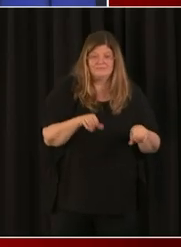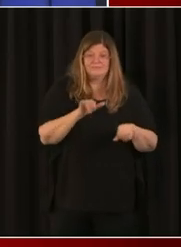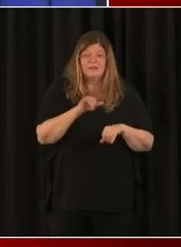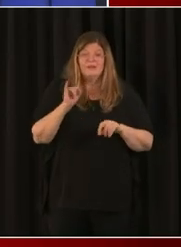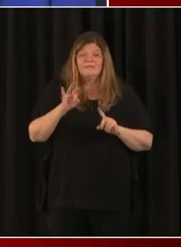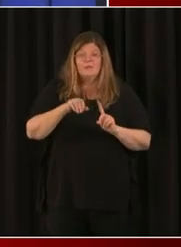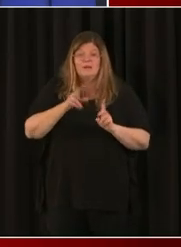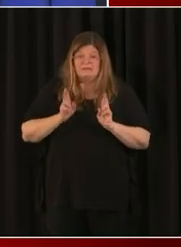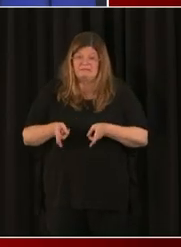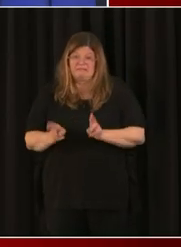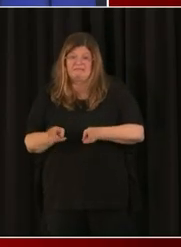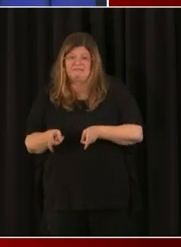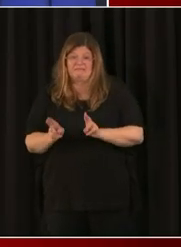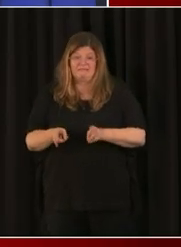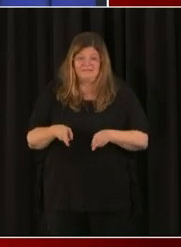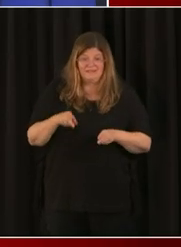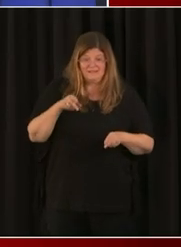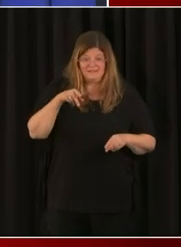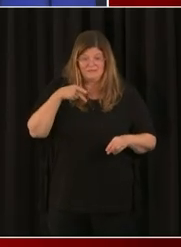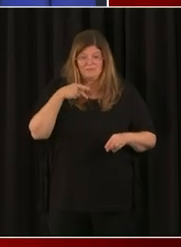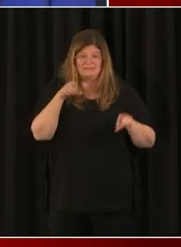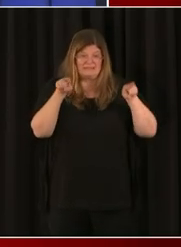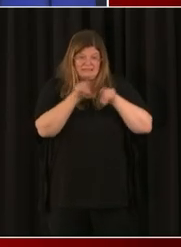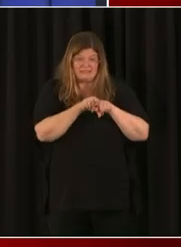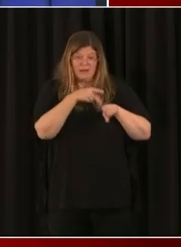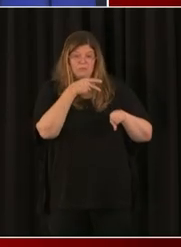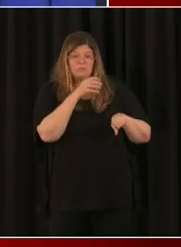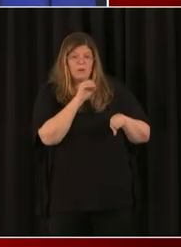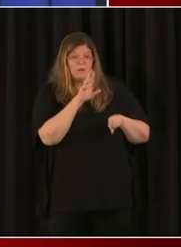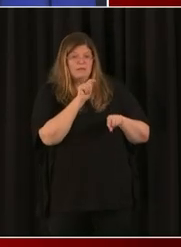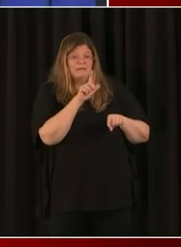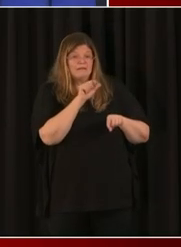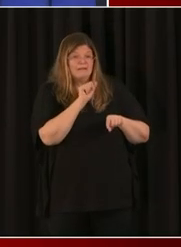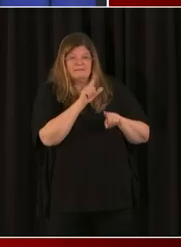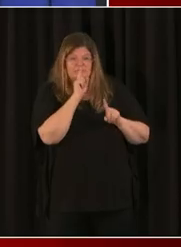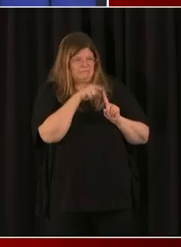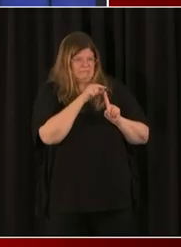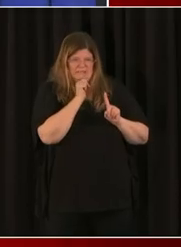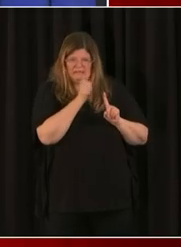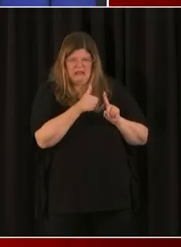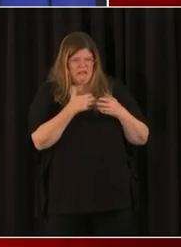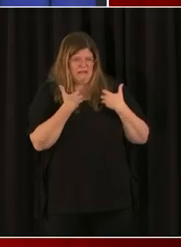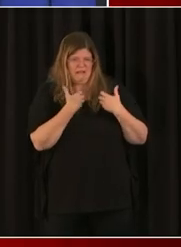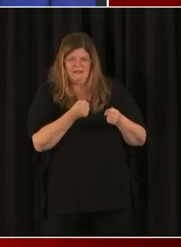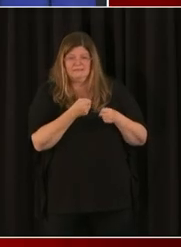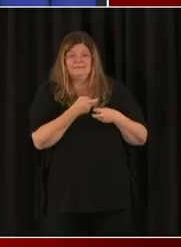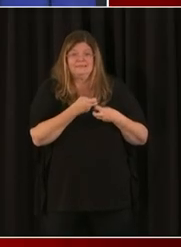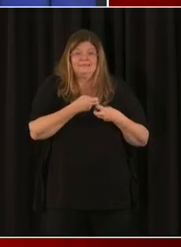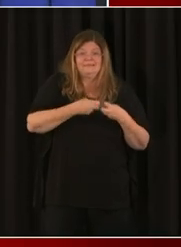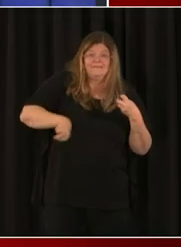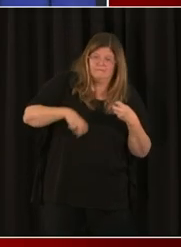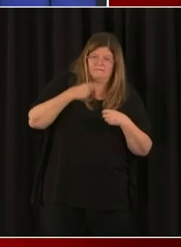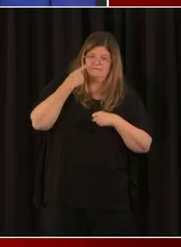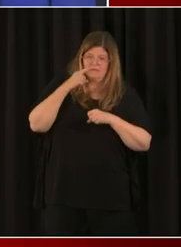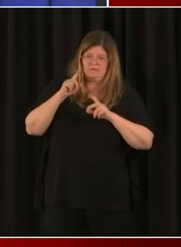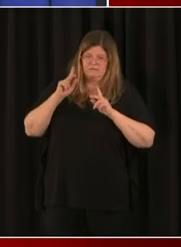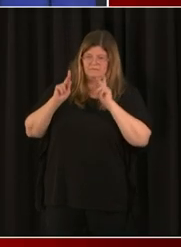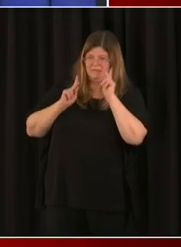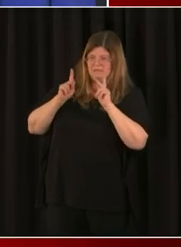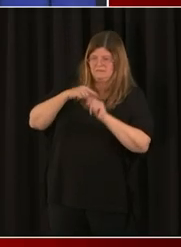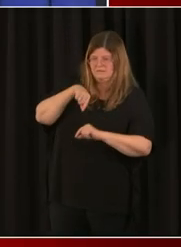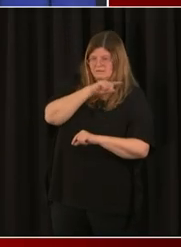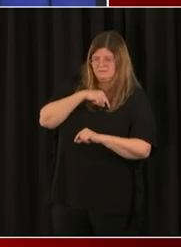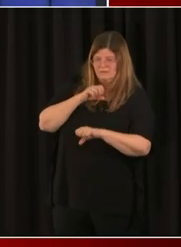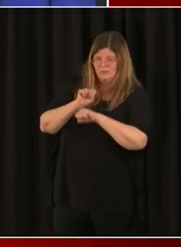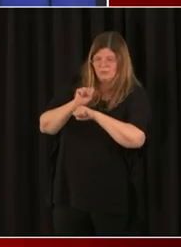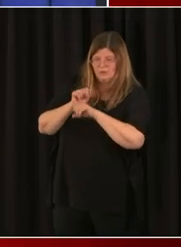If people rush to use this portal who are not healthcare workers, it will create a difficult time for our healthcare workers who are our